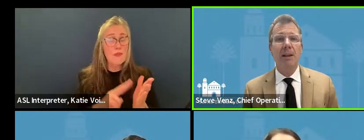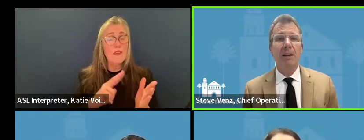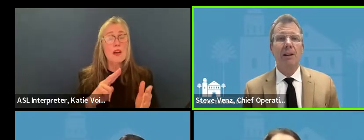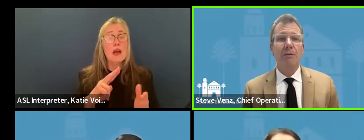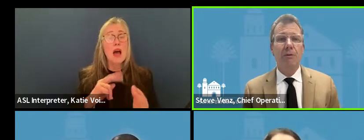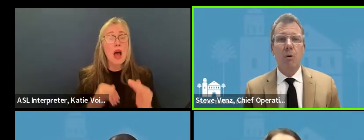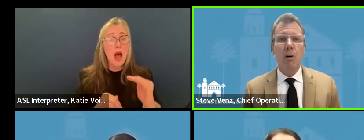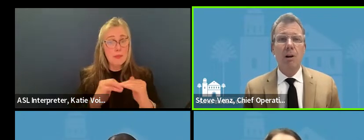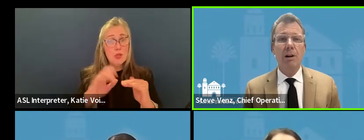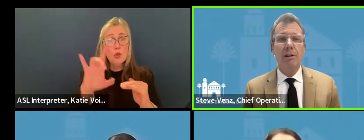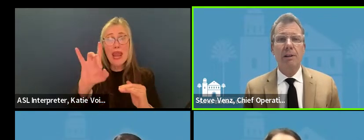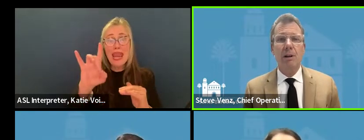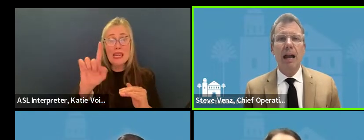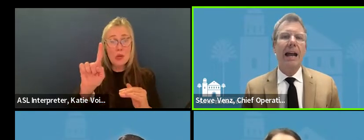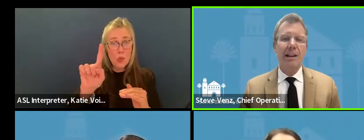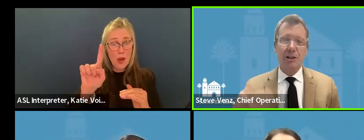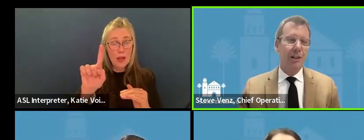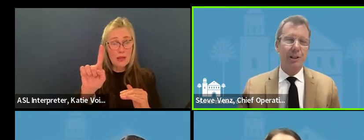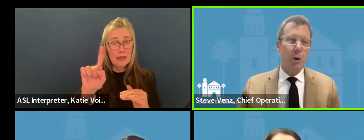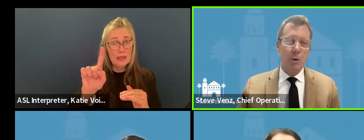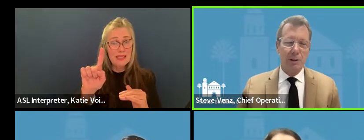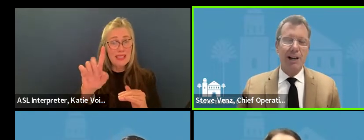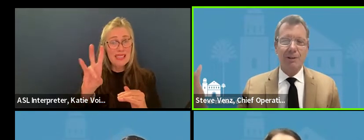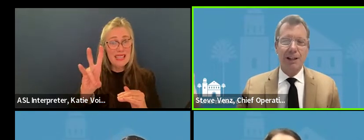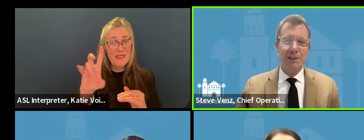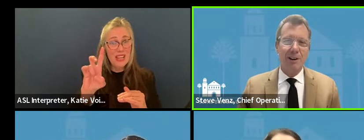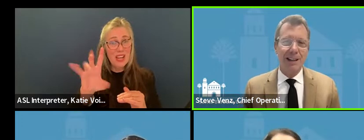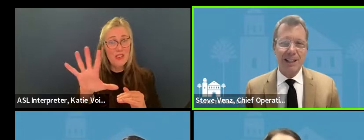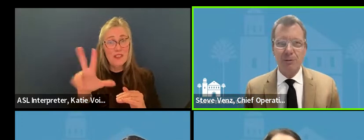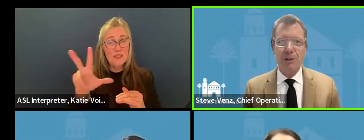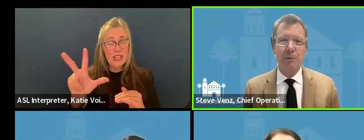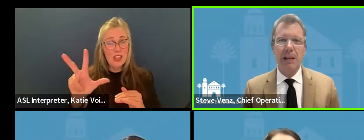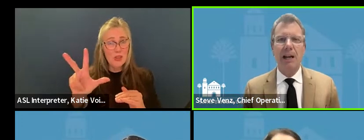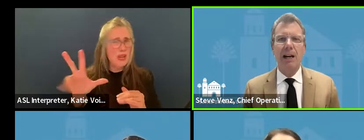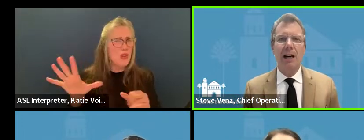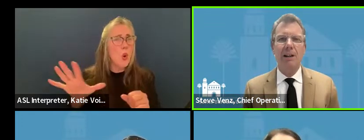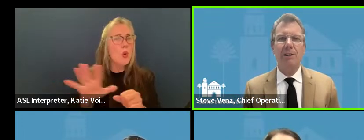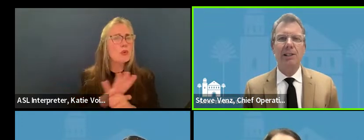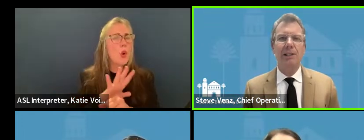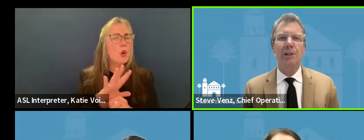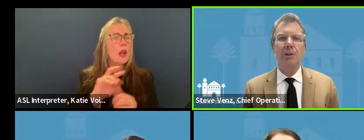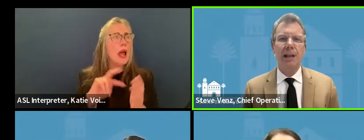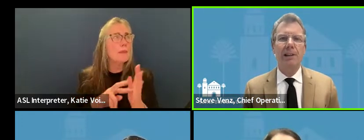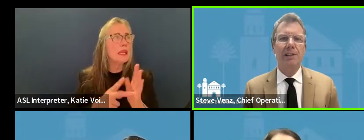$81,350 for actually the total contract, sorry, which would be